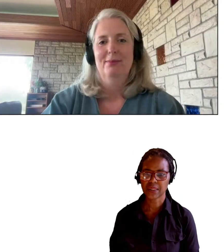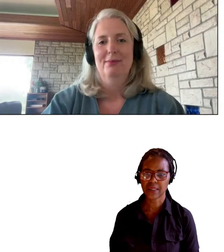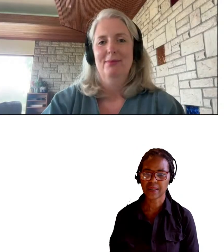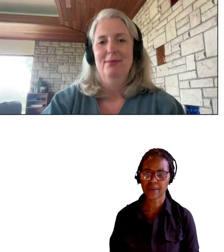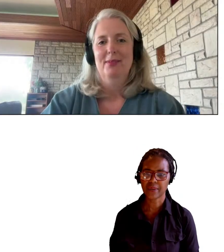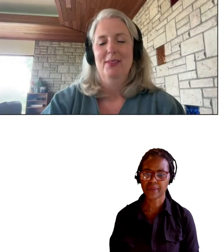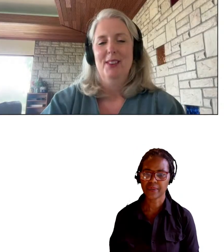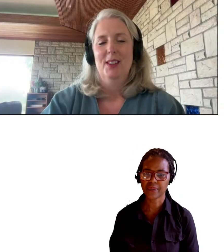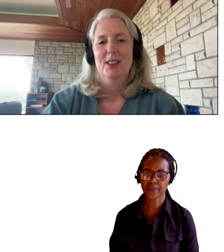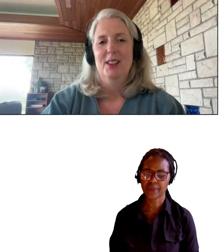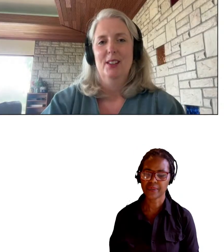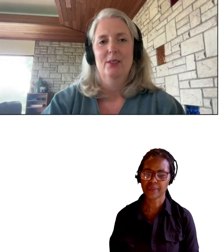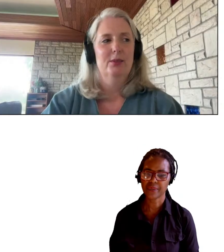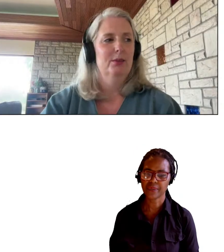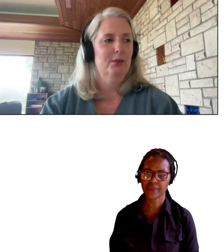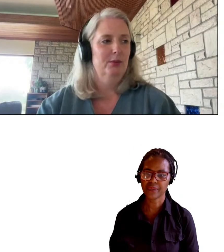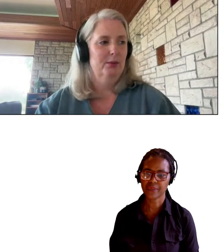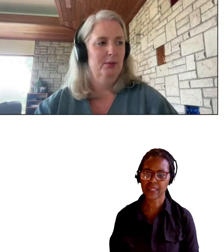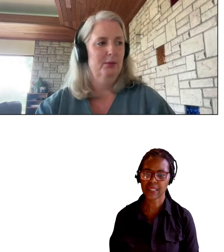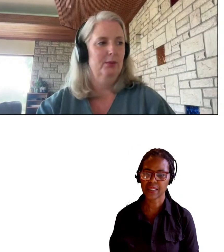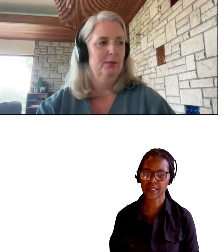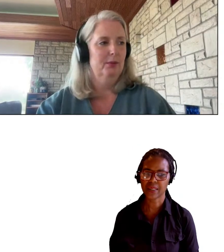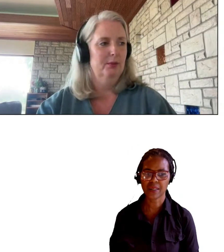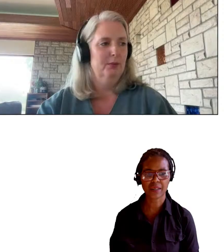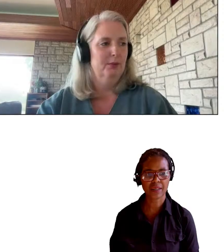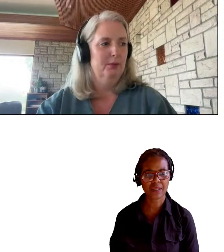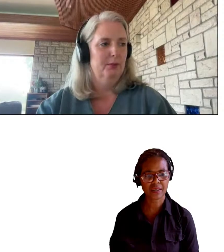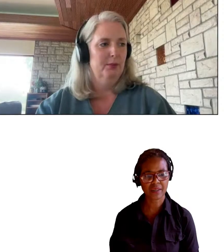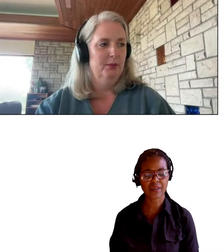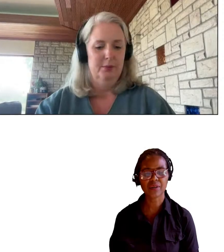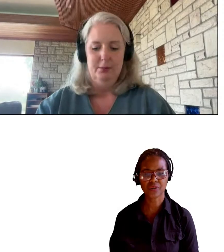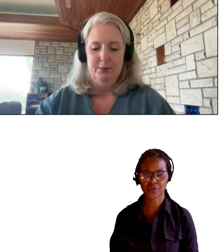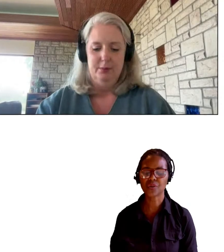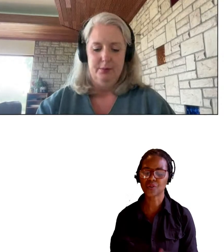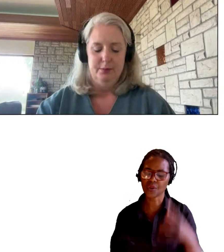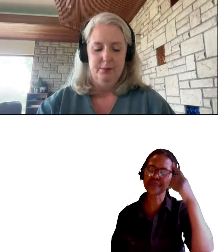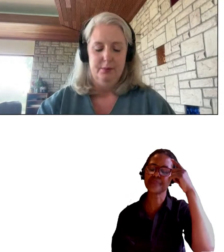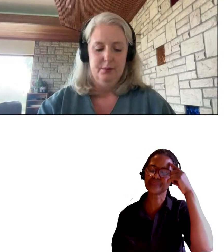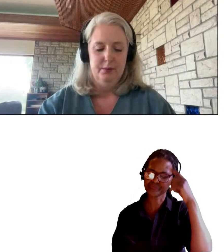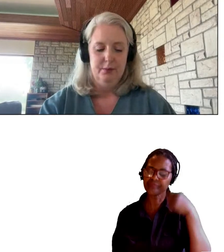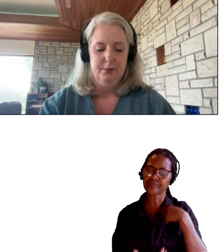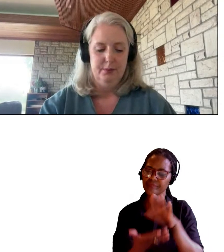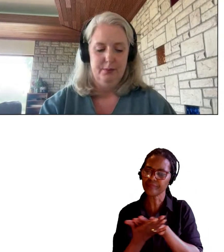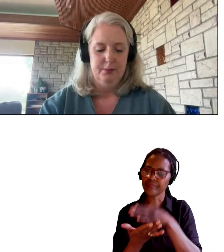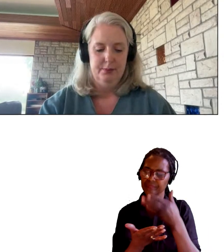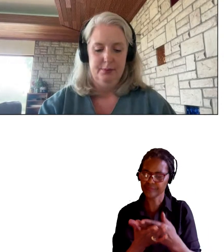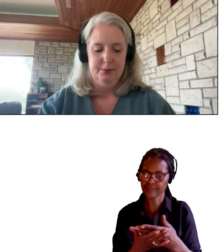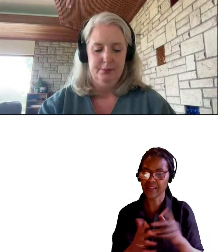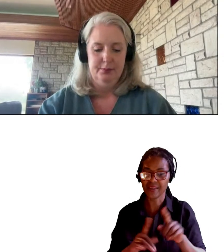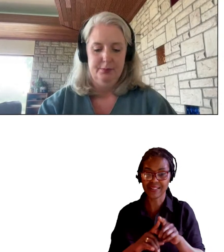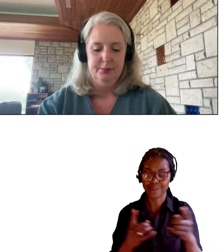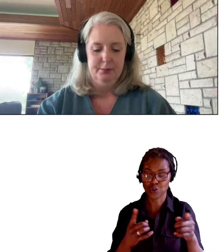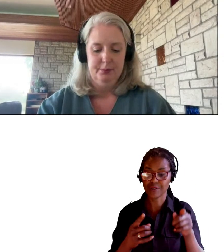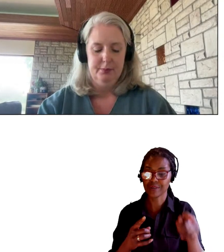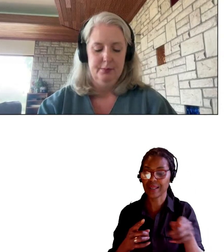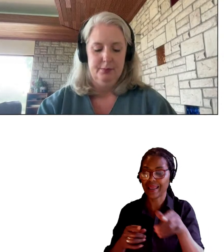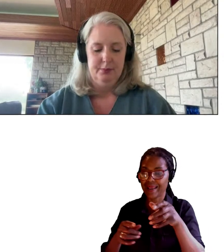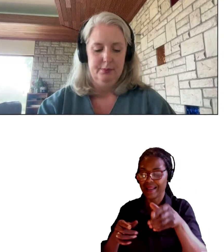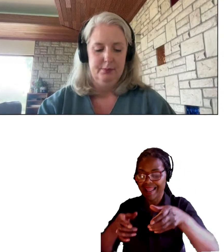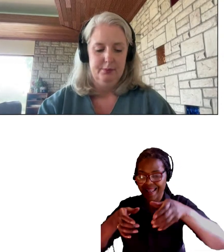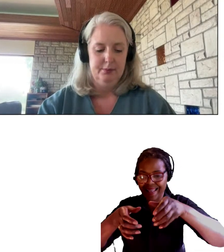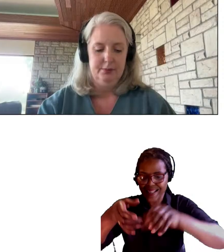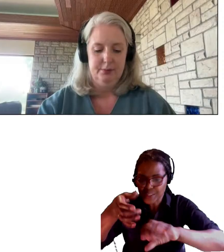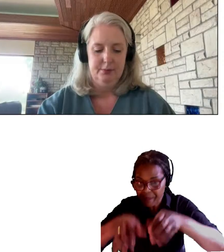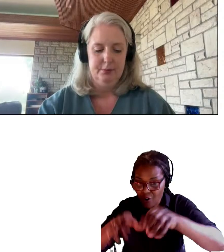scope. So from what kind of like how I'm interpreting it, the difference between experimental and expand seems to